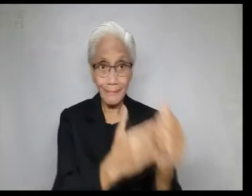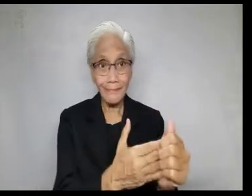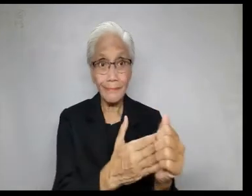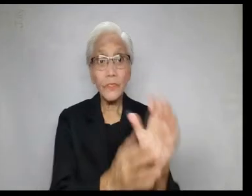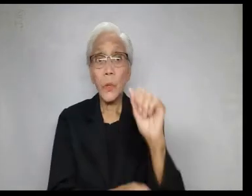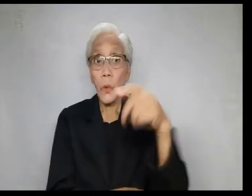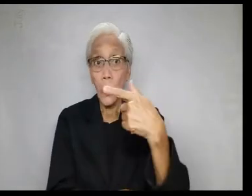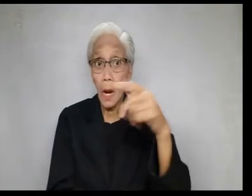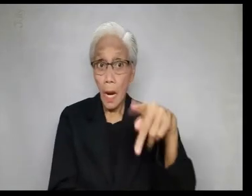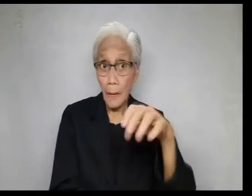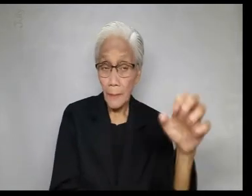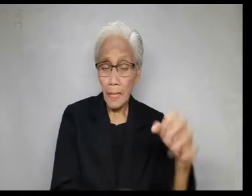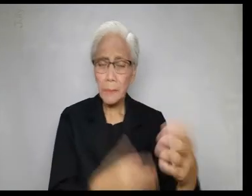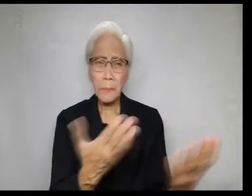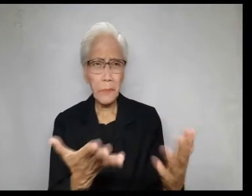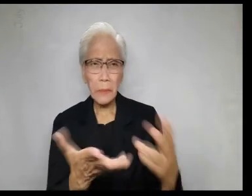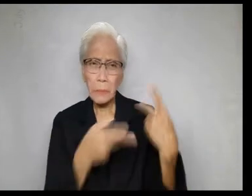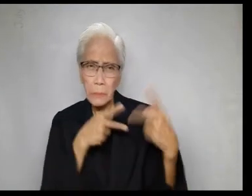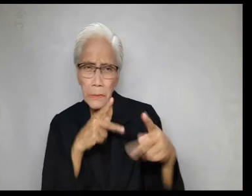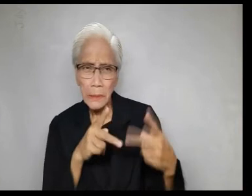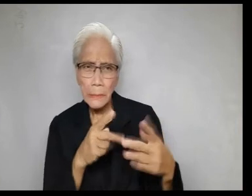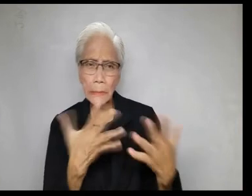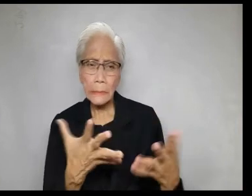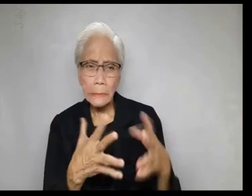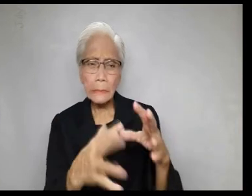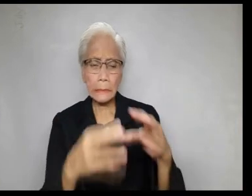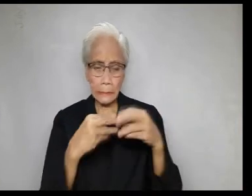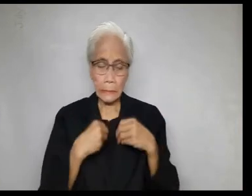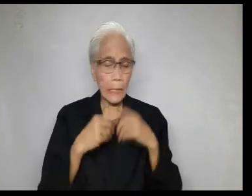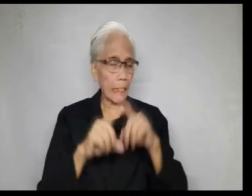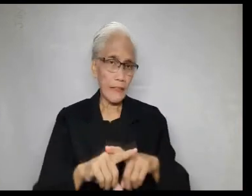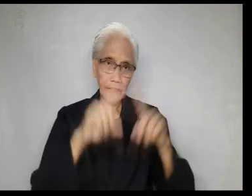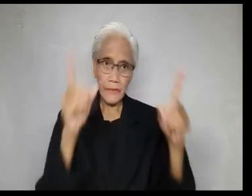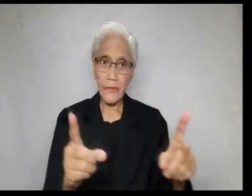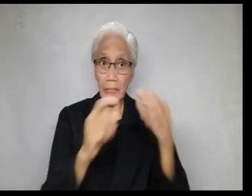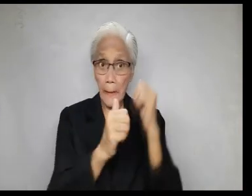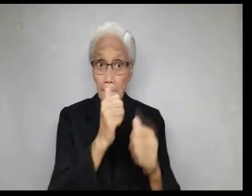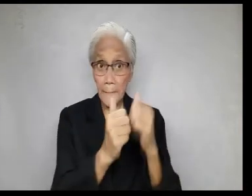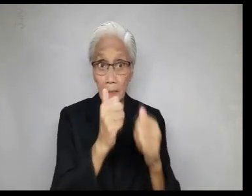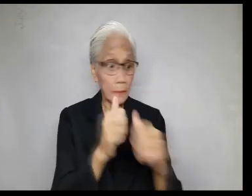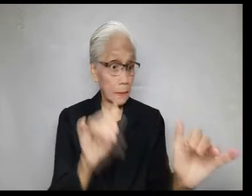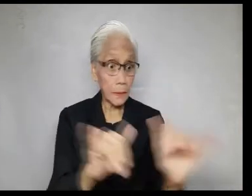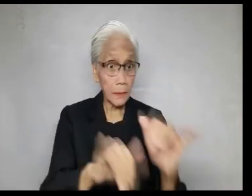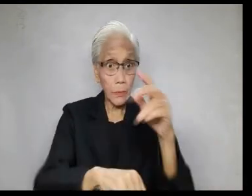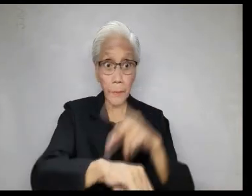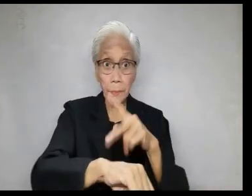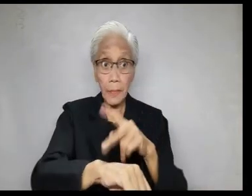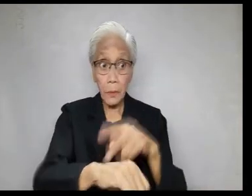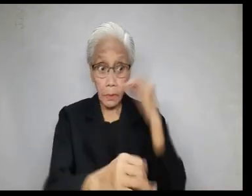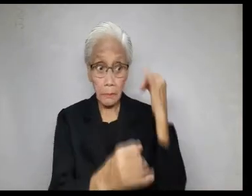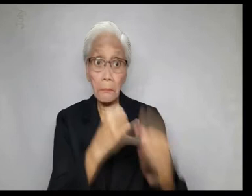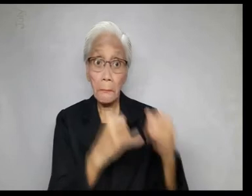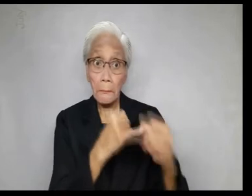all these relationship steps leading to agape, then these thorns acquire